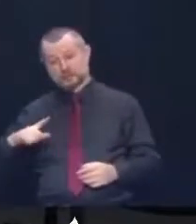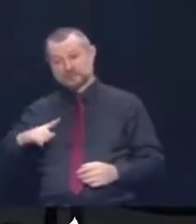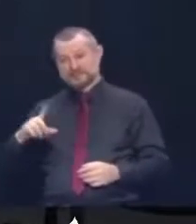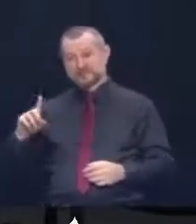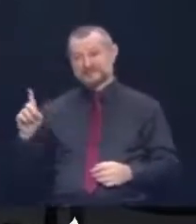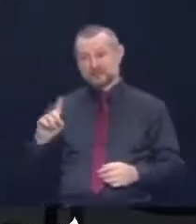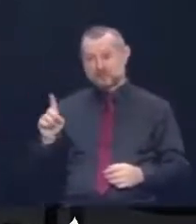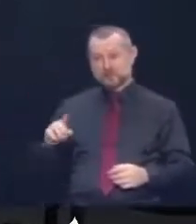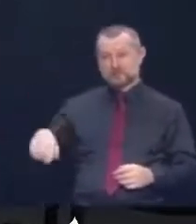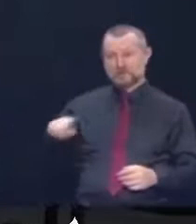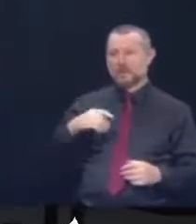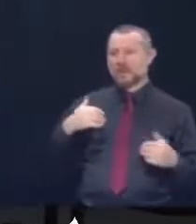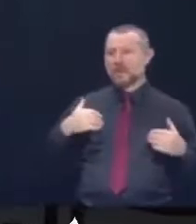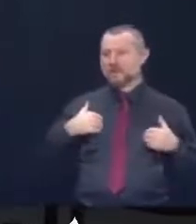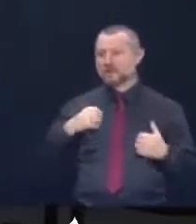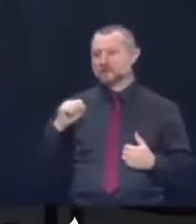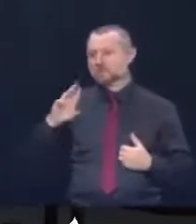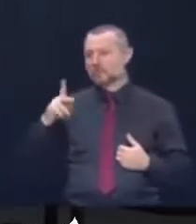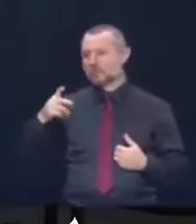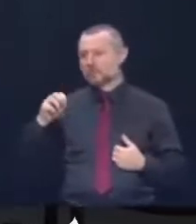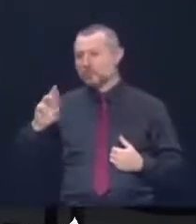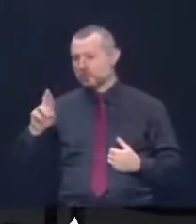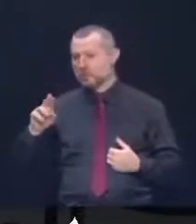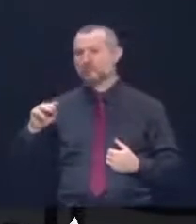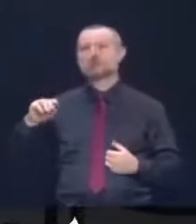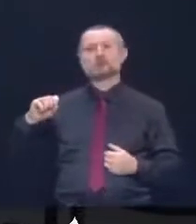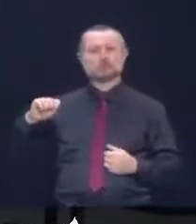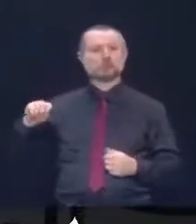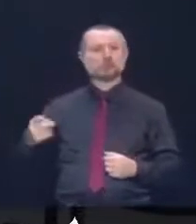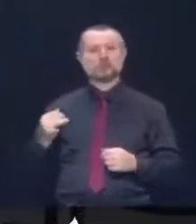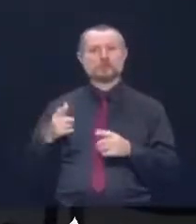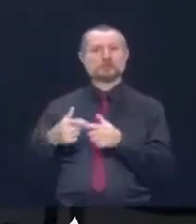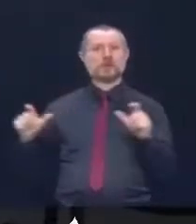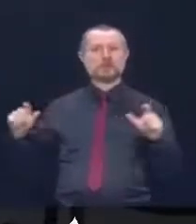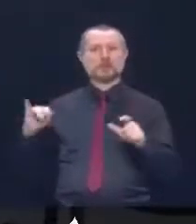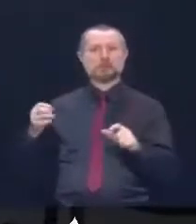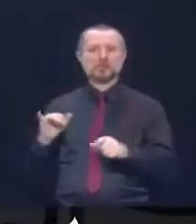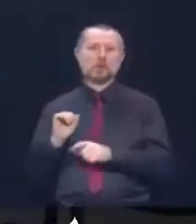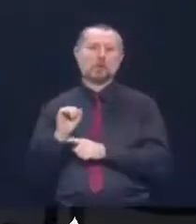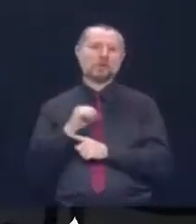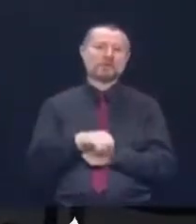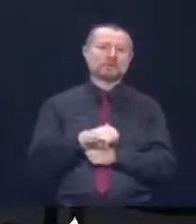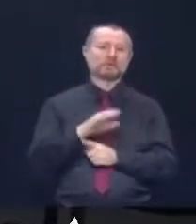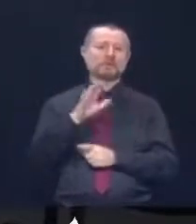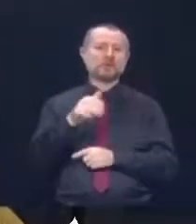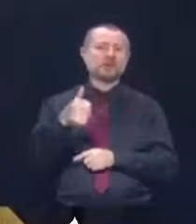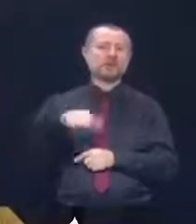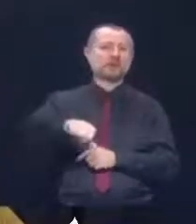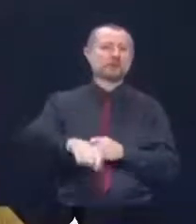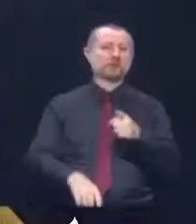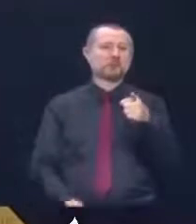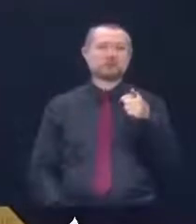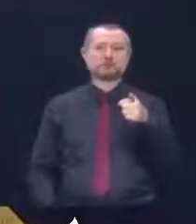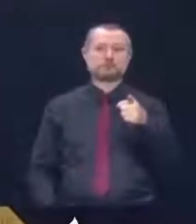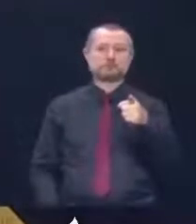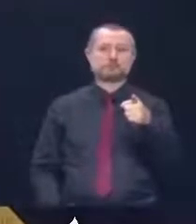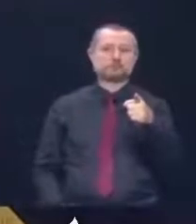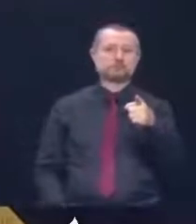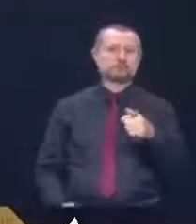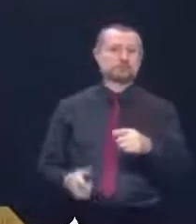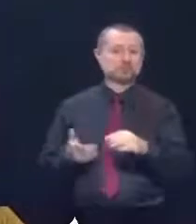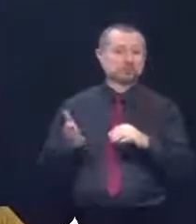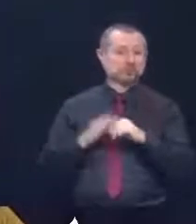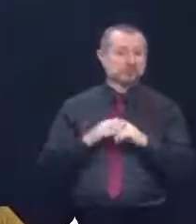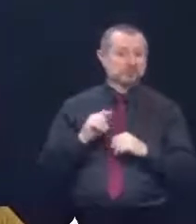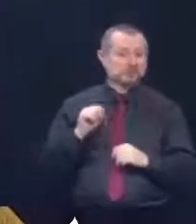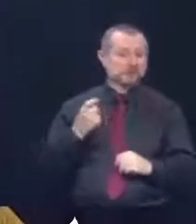power balance between you and the legislature, since they have the power to override any of your vetoes, like, raising taxes on the super